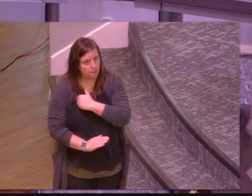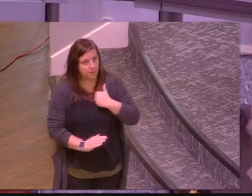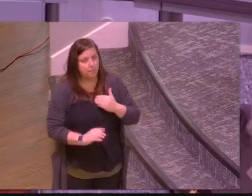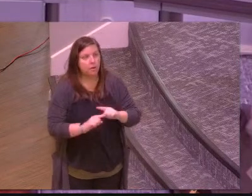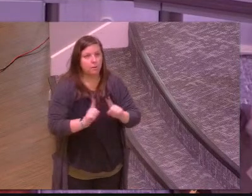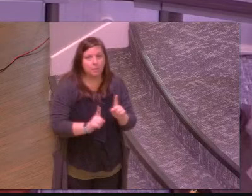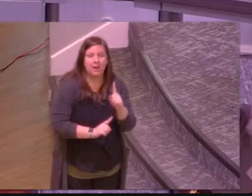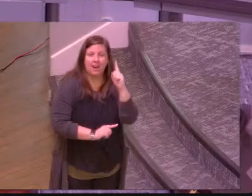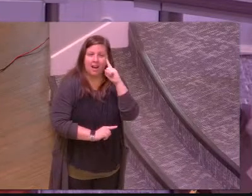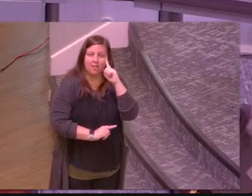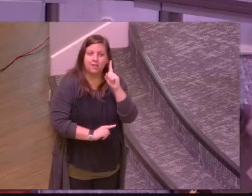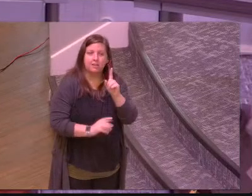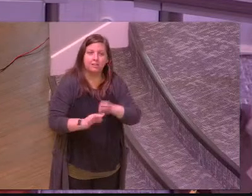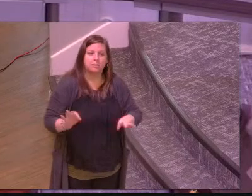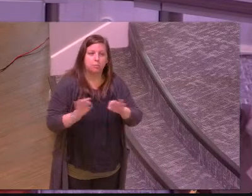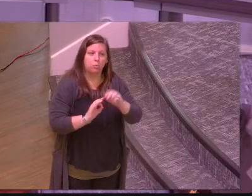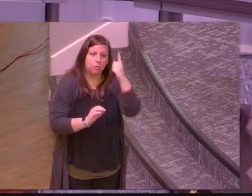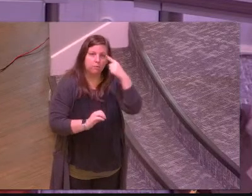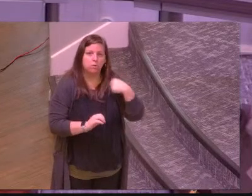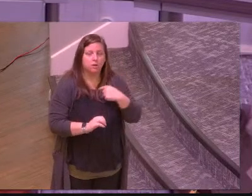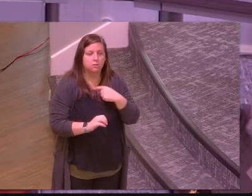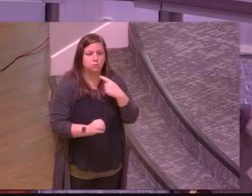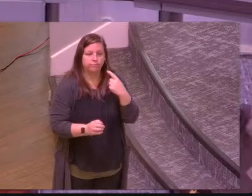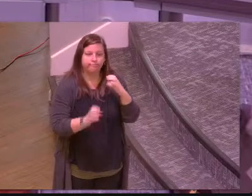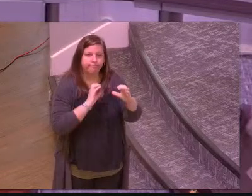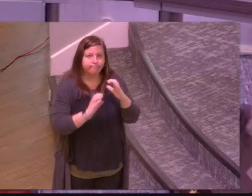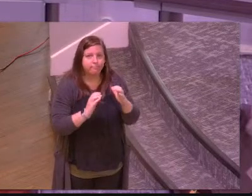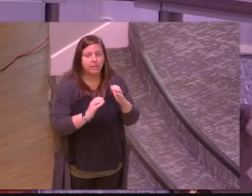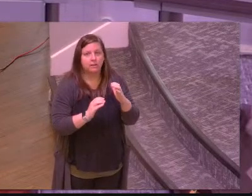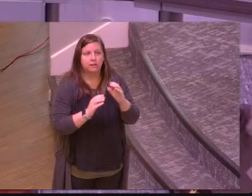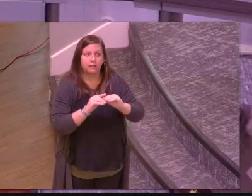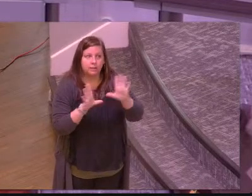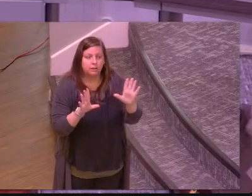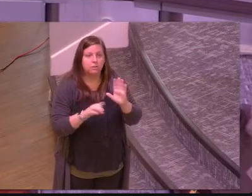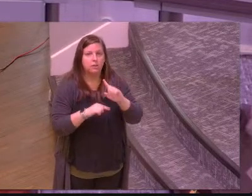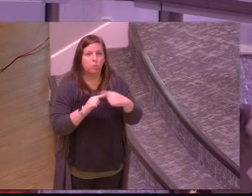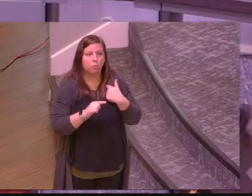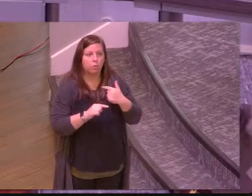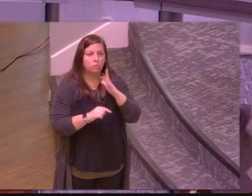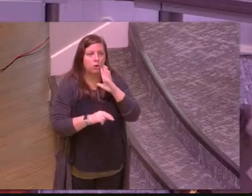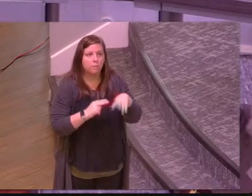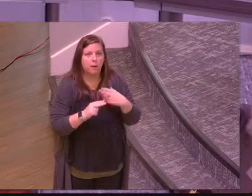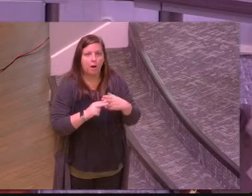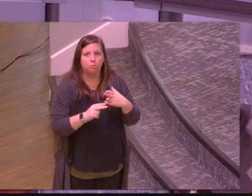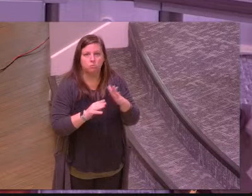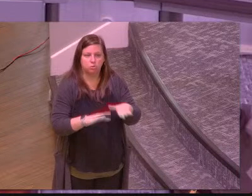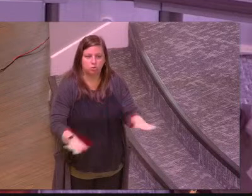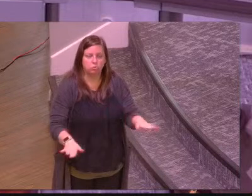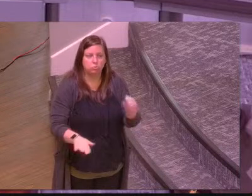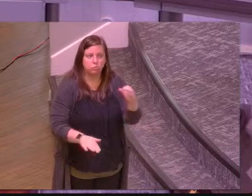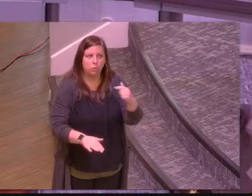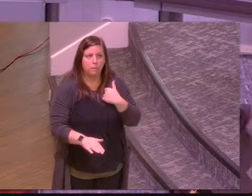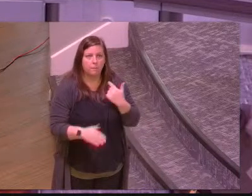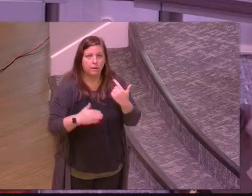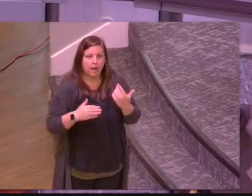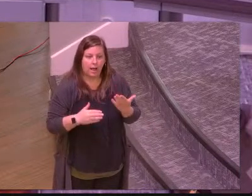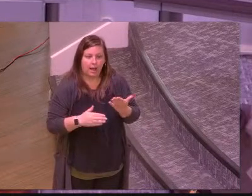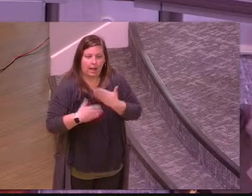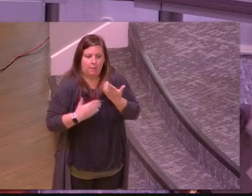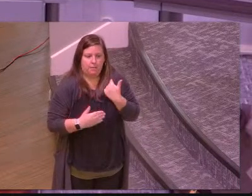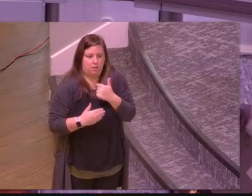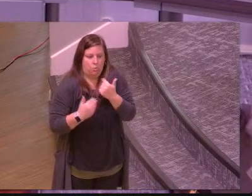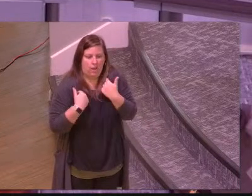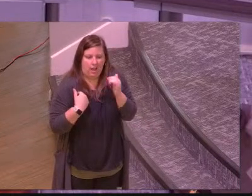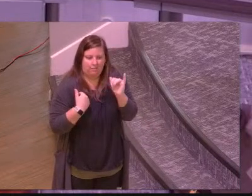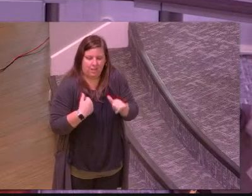helping kids. But I'm glad that we have that direction to kind of lead us in the right way. So